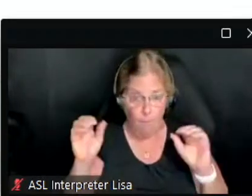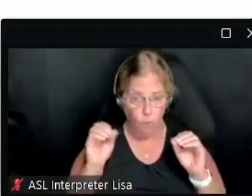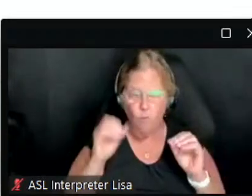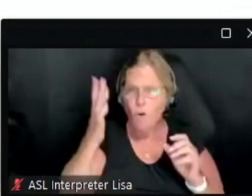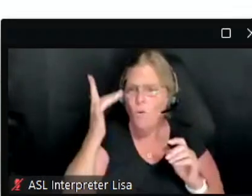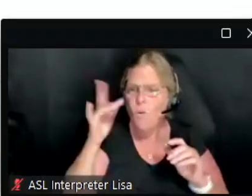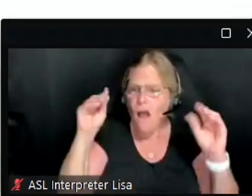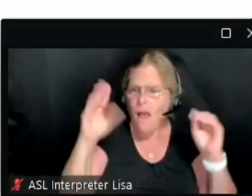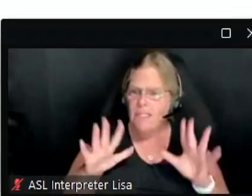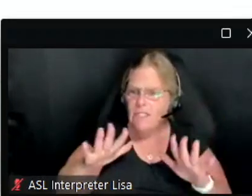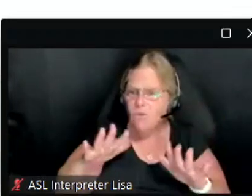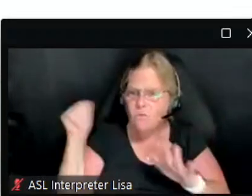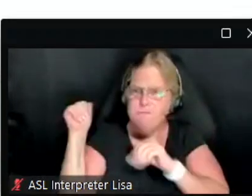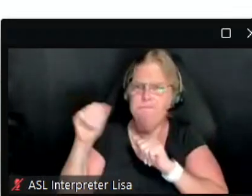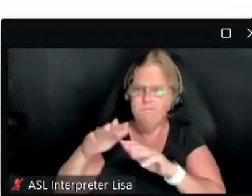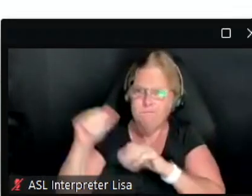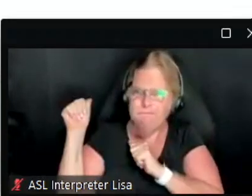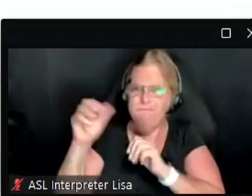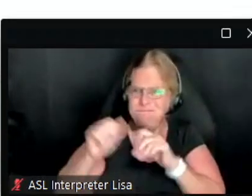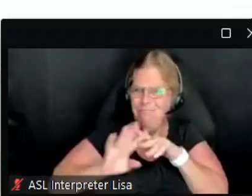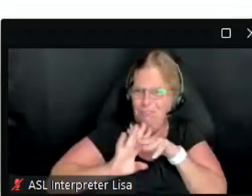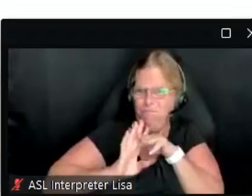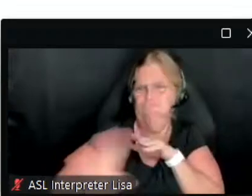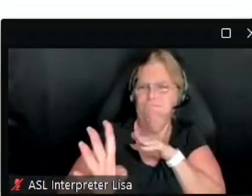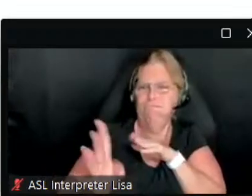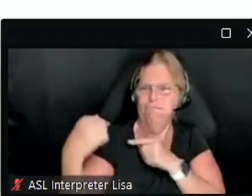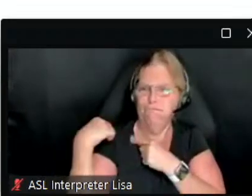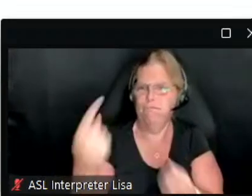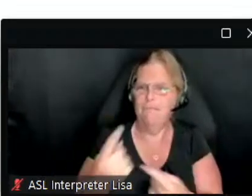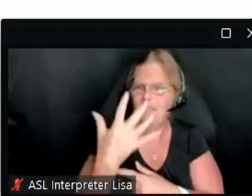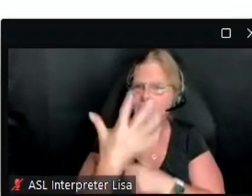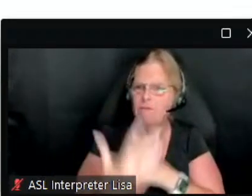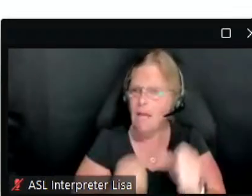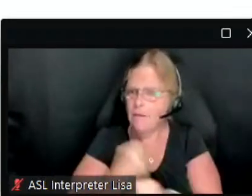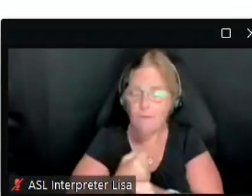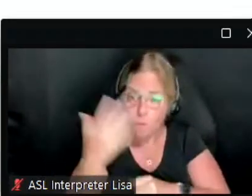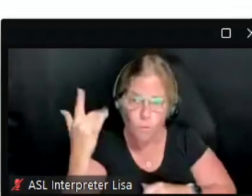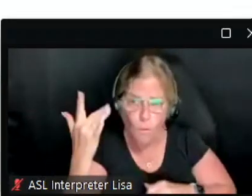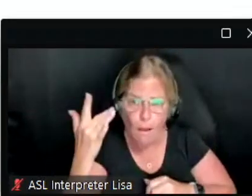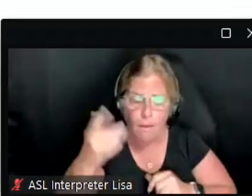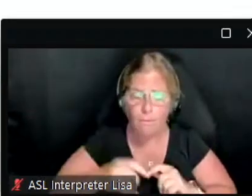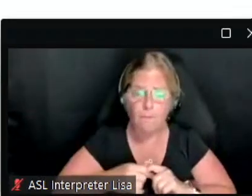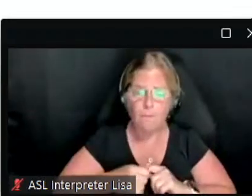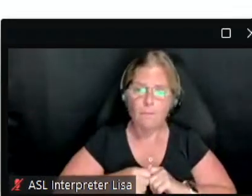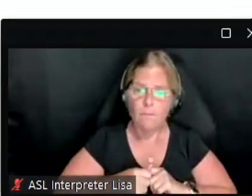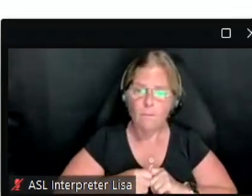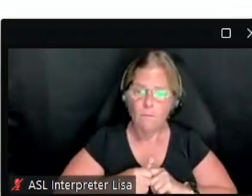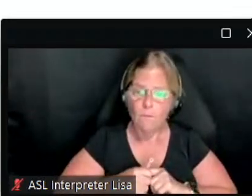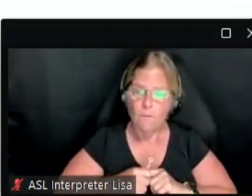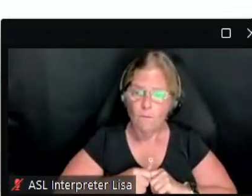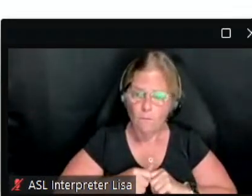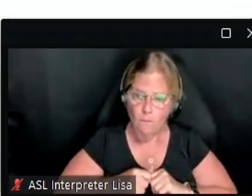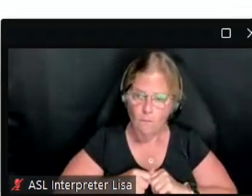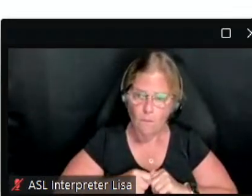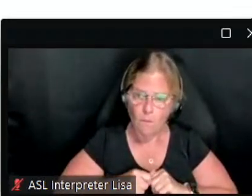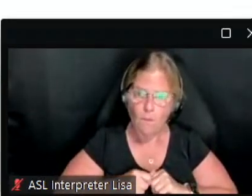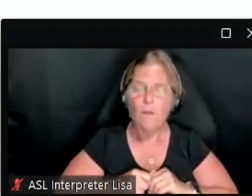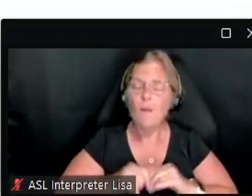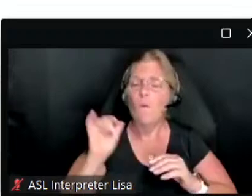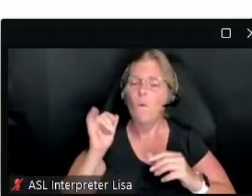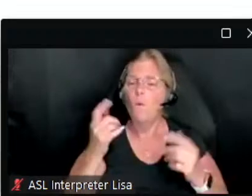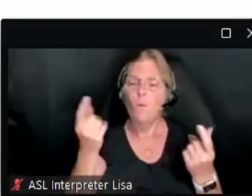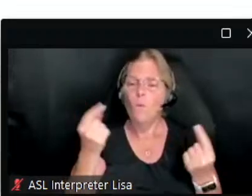droves in less than 5 years, right? So really what we were talking about is, what is that feedback loop